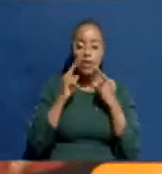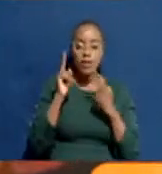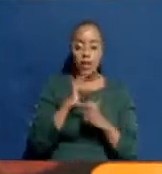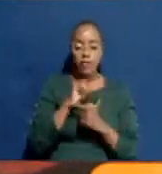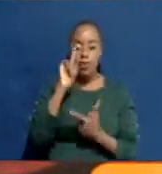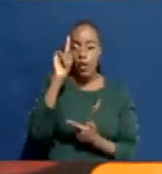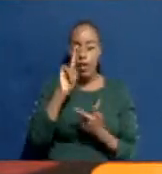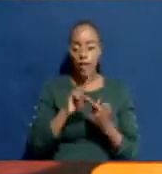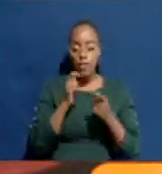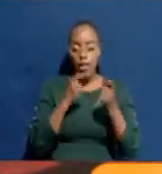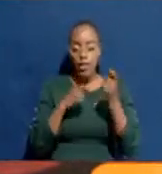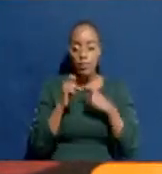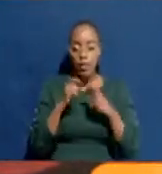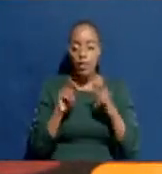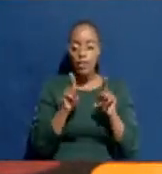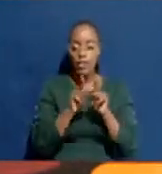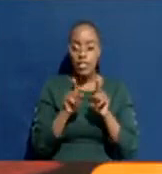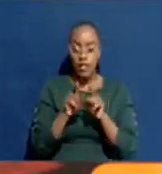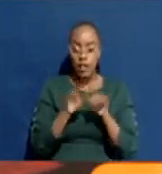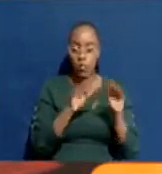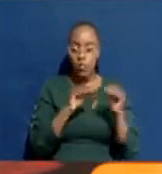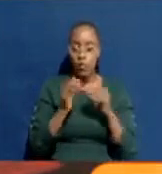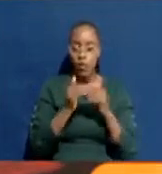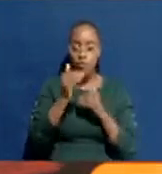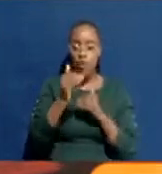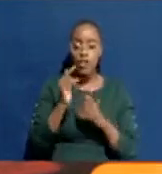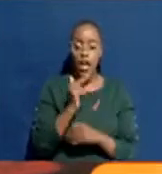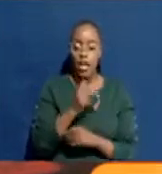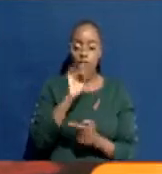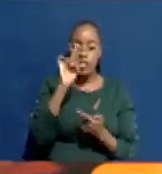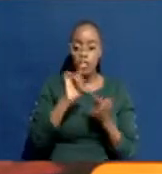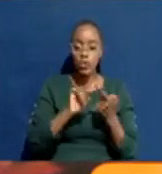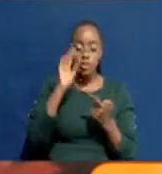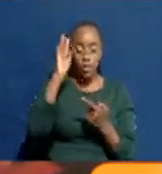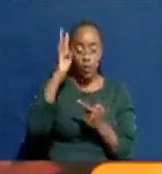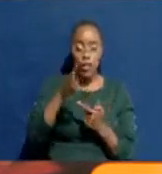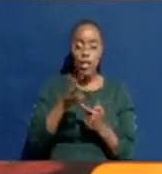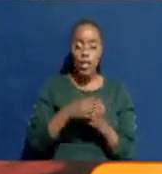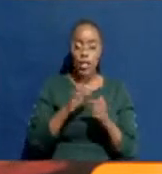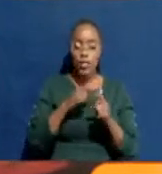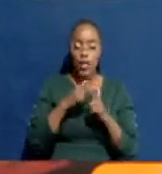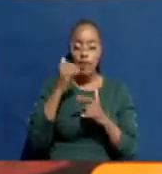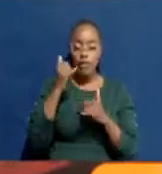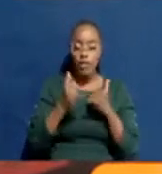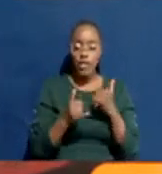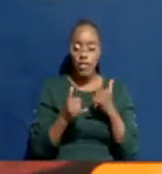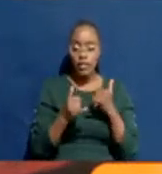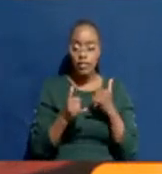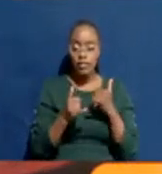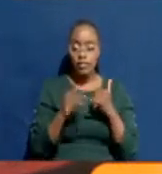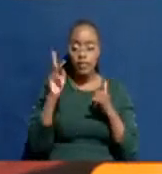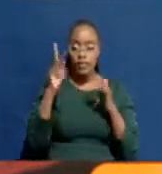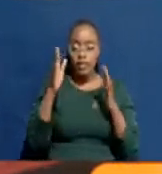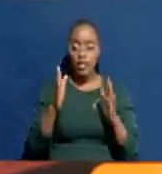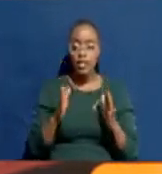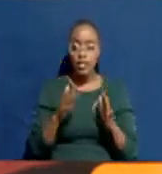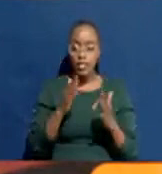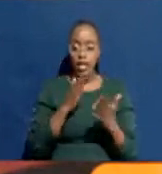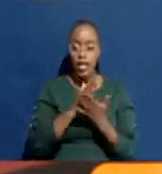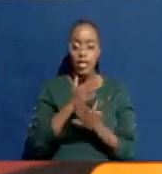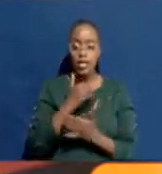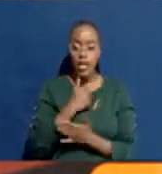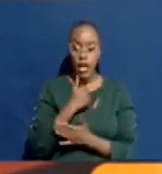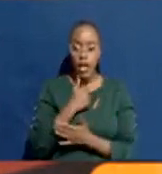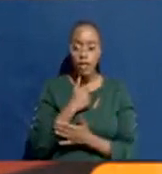cut $300 billion. And even moving forward, we will reduce. We'll reduce that. Finally, okay. Kenyans have a right